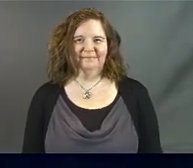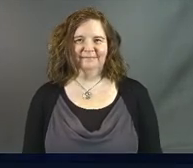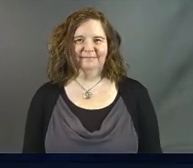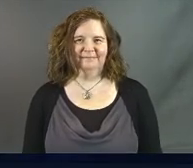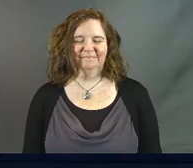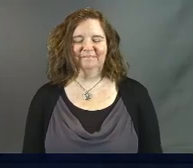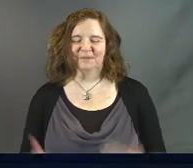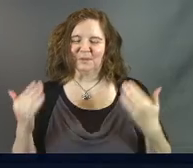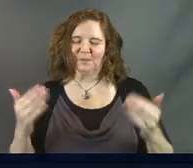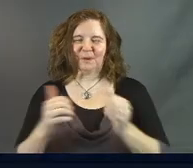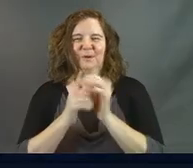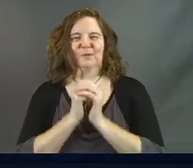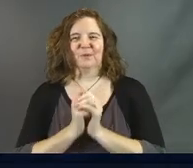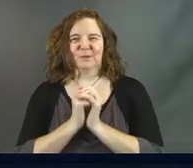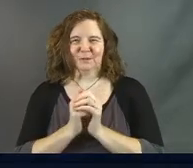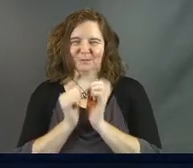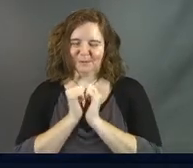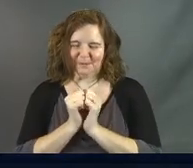We're going to worship together.